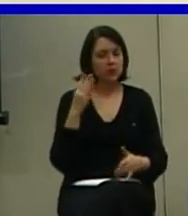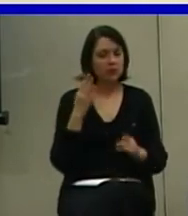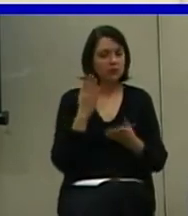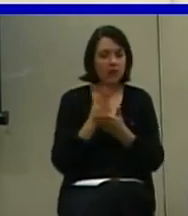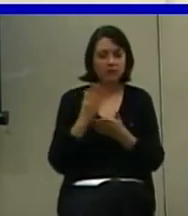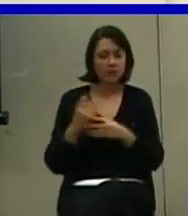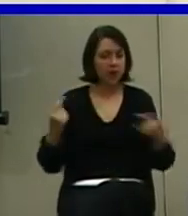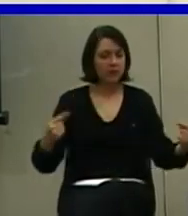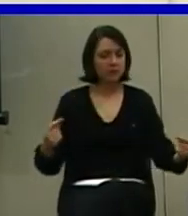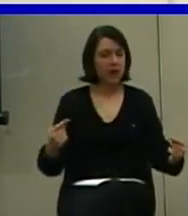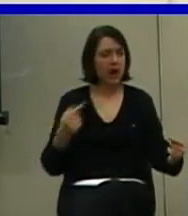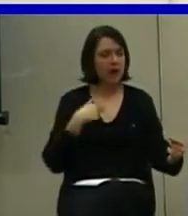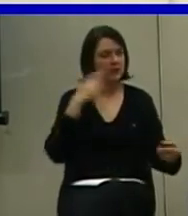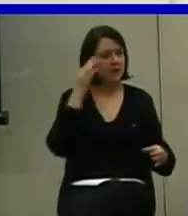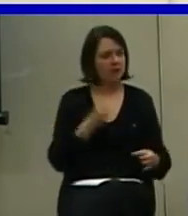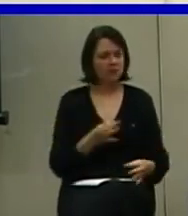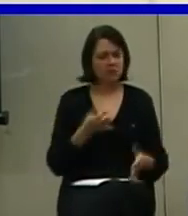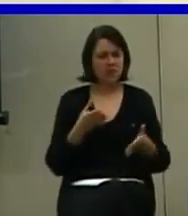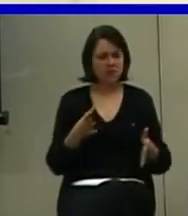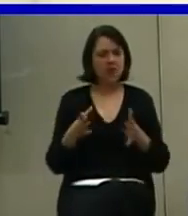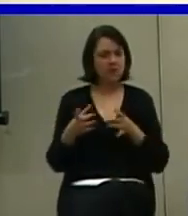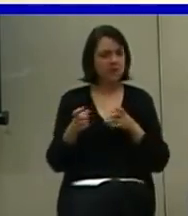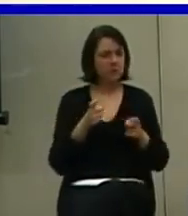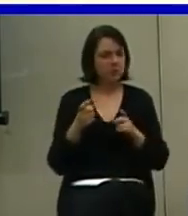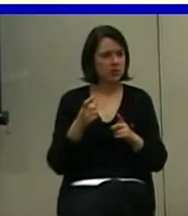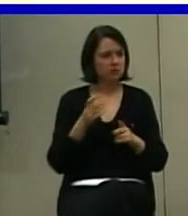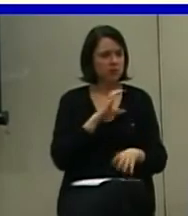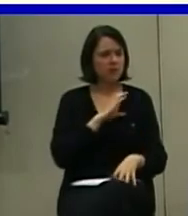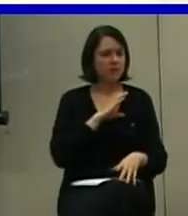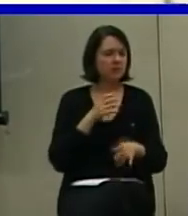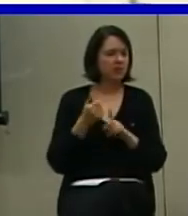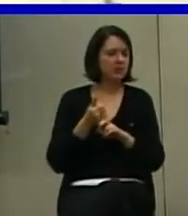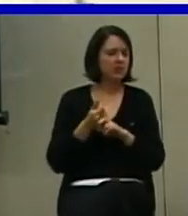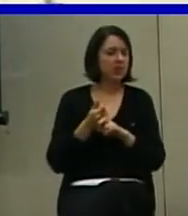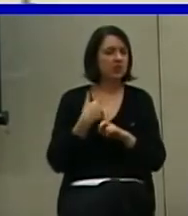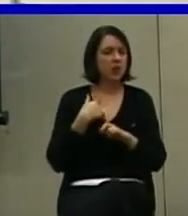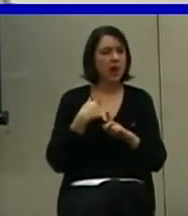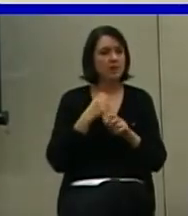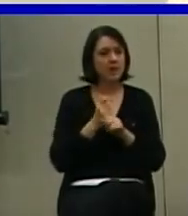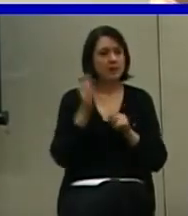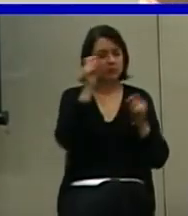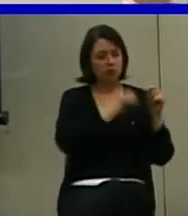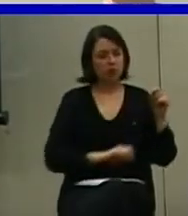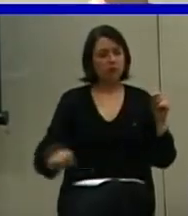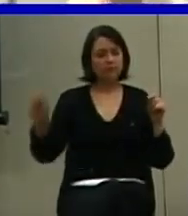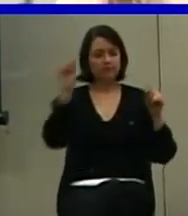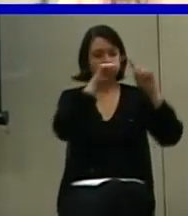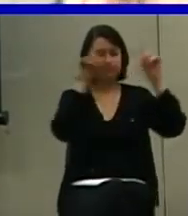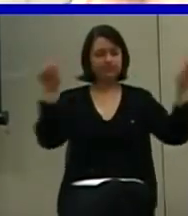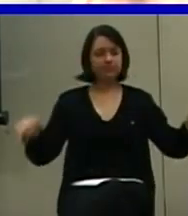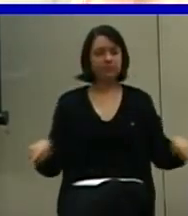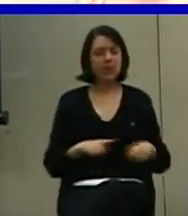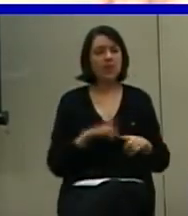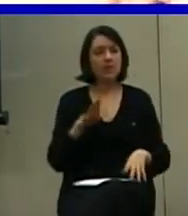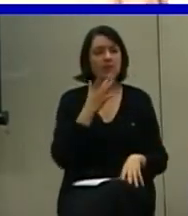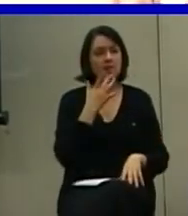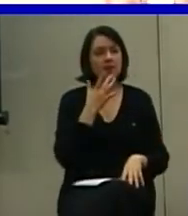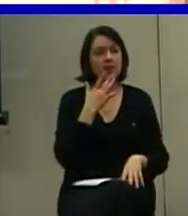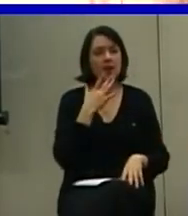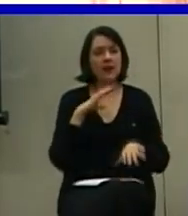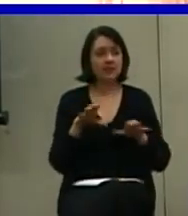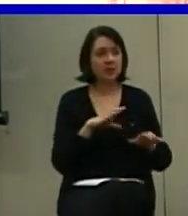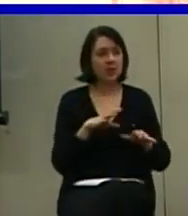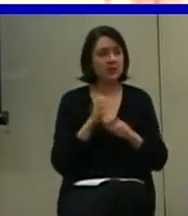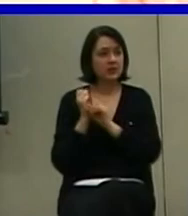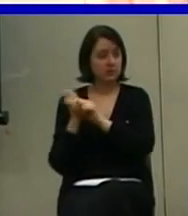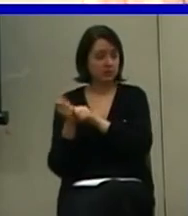decided I'm going to let them police themselves. So I put this circle on the board, and their favorite activity was softball.